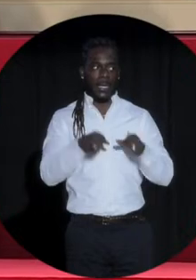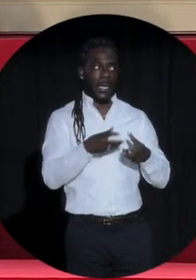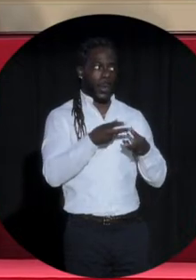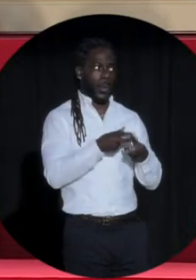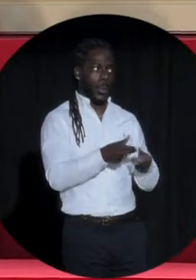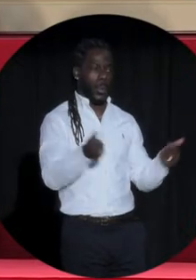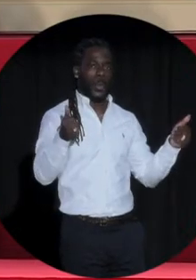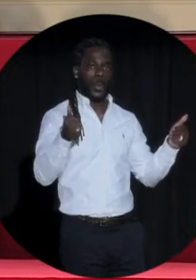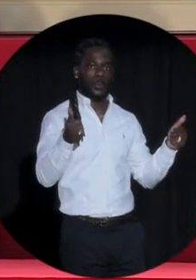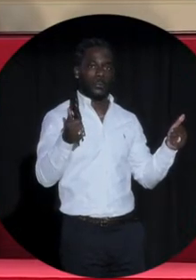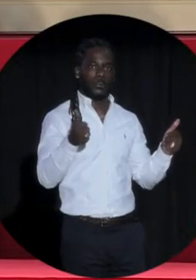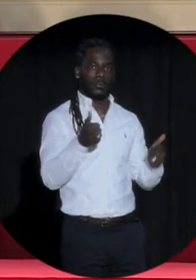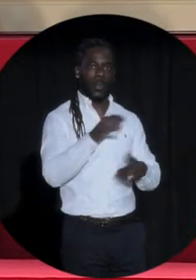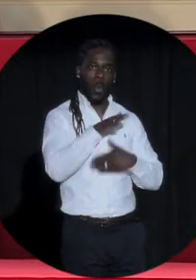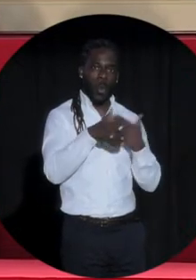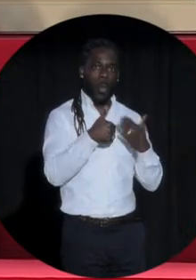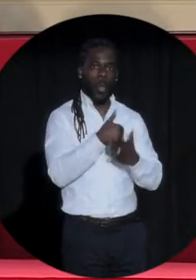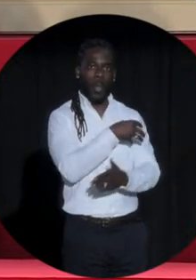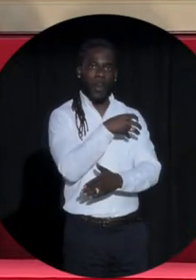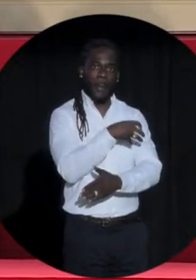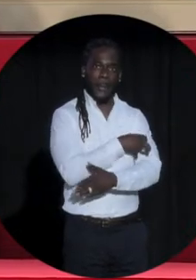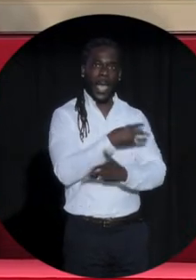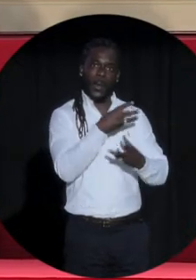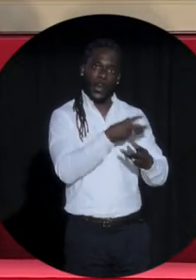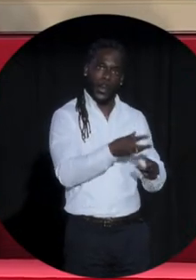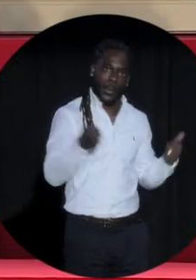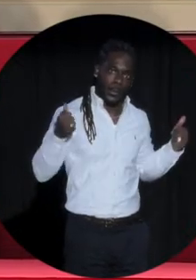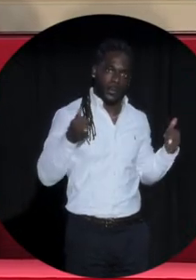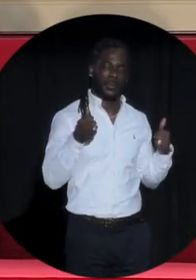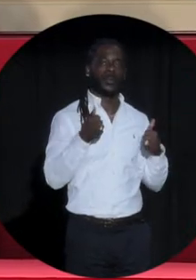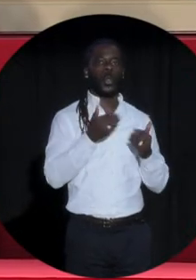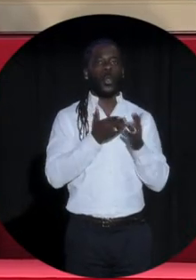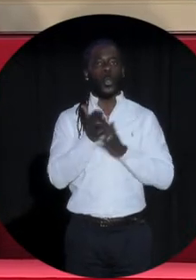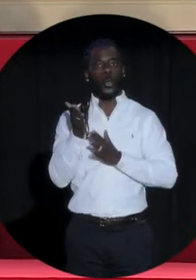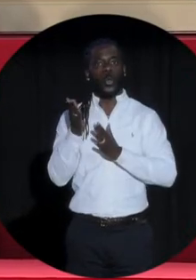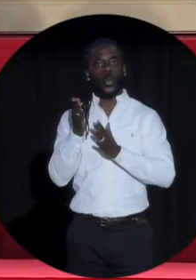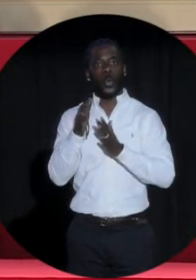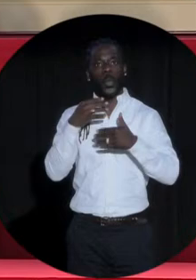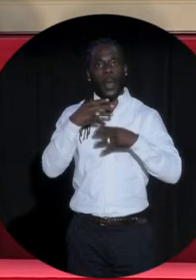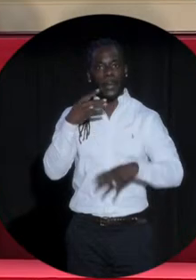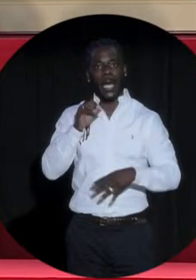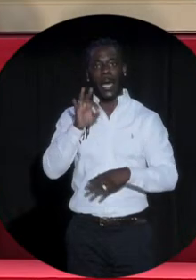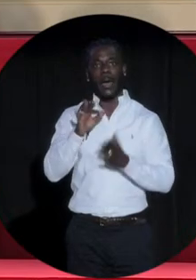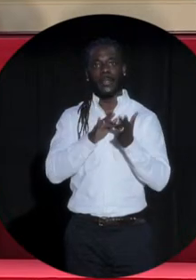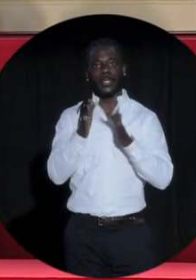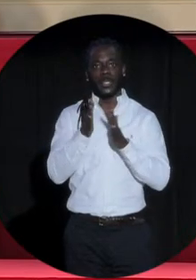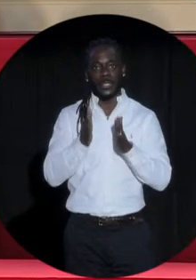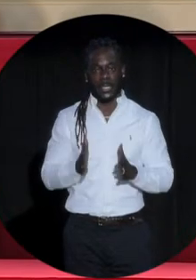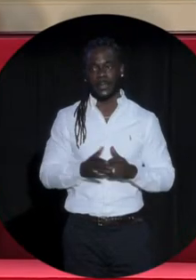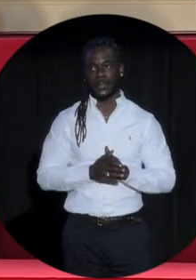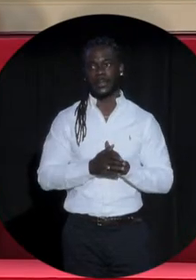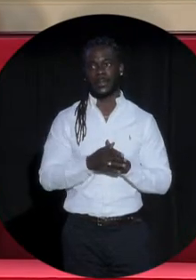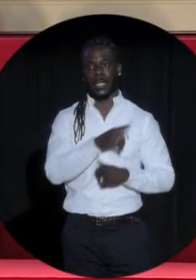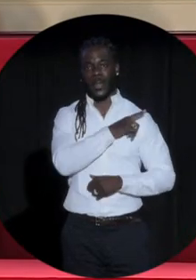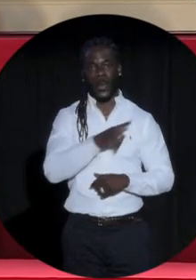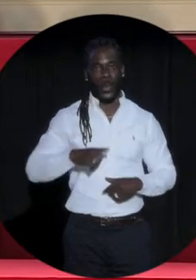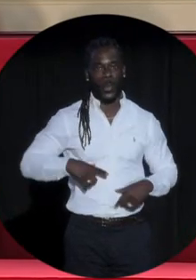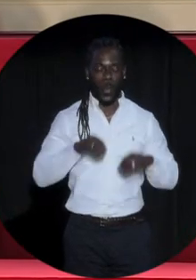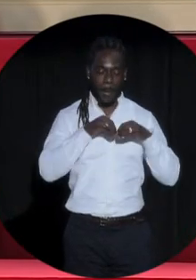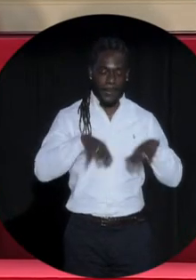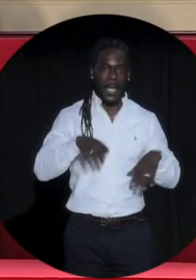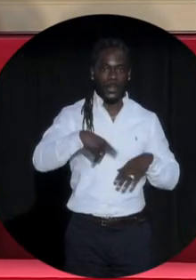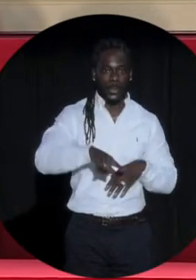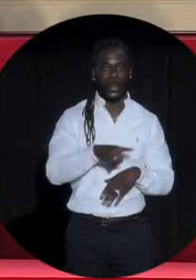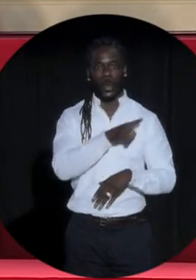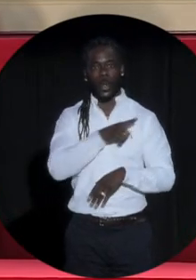powerless now through the shed blood of Jesus. Now the Lord bless you and the Lord keep you. May